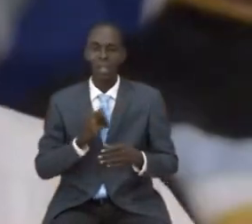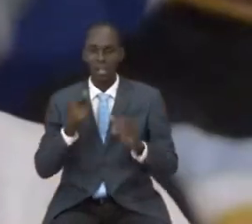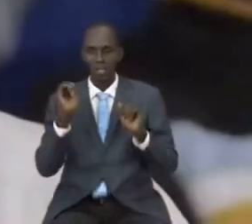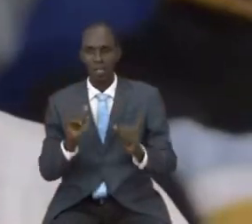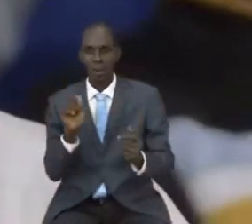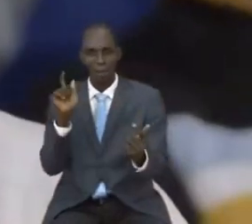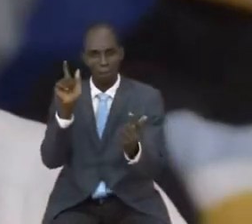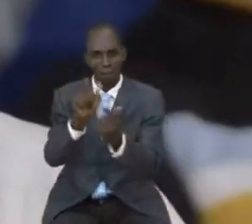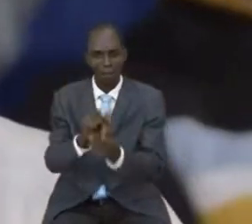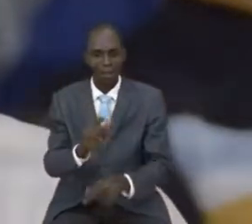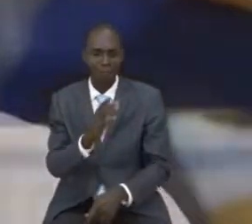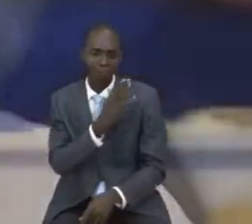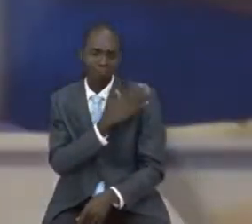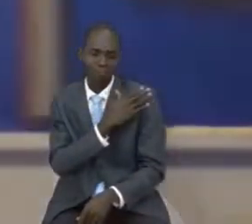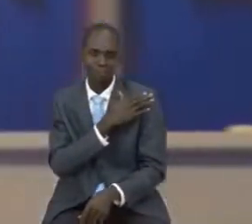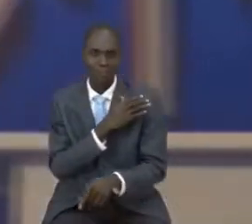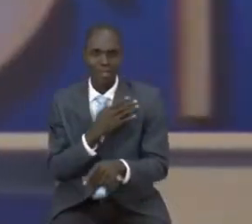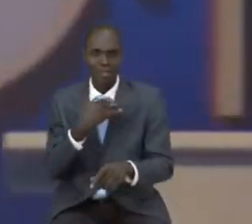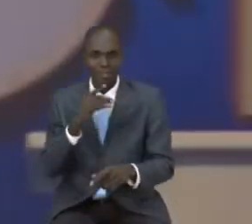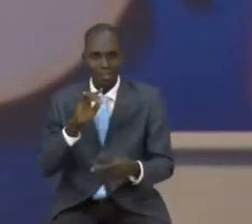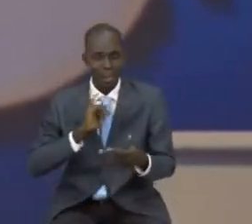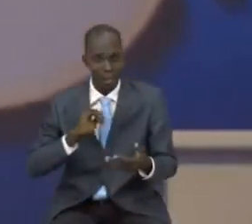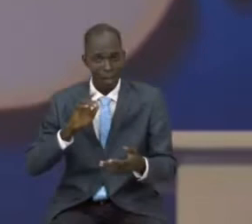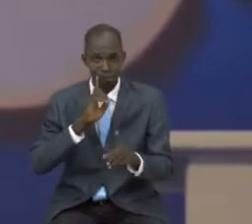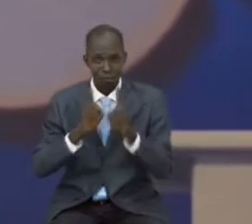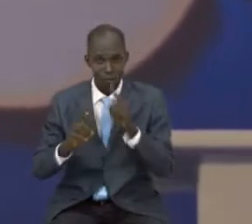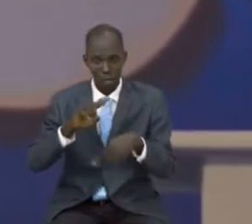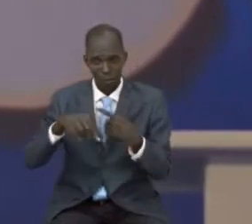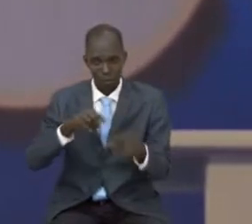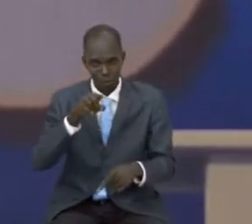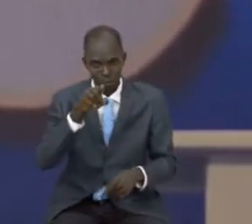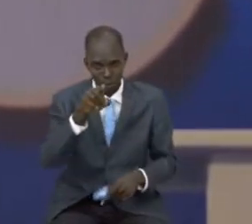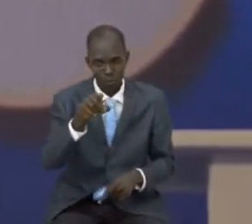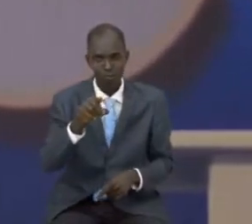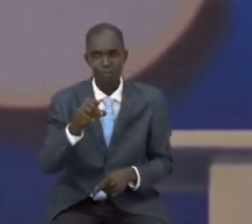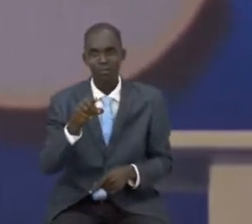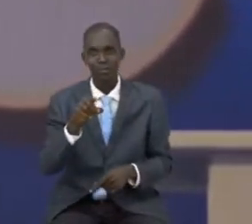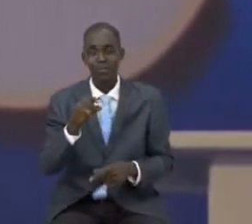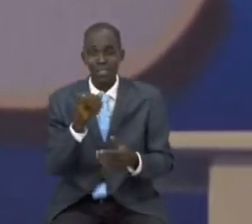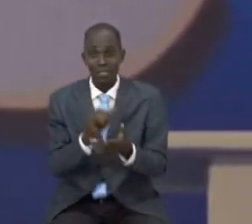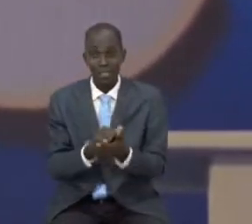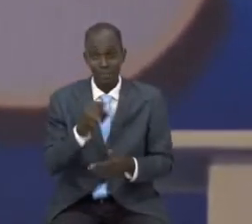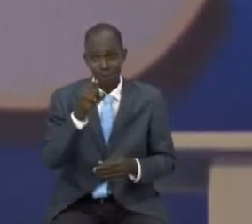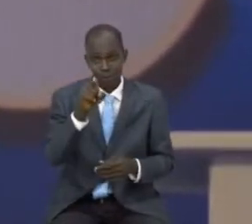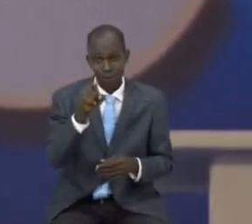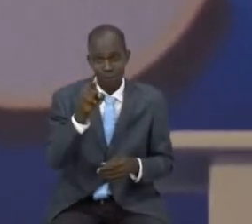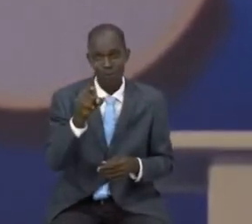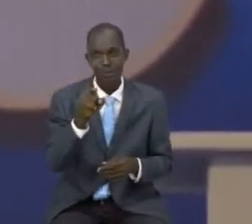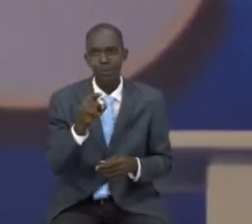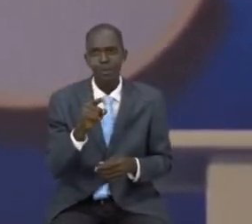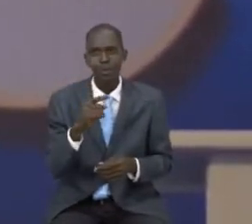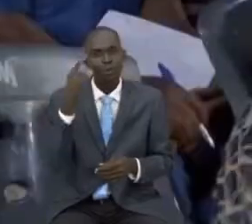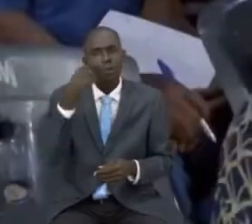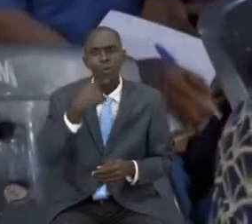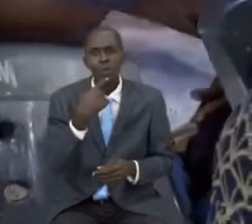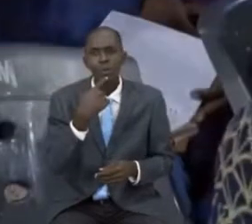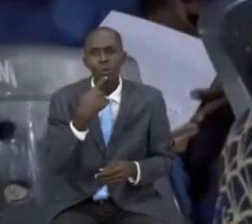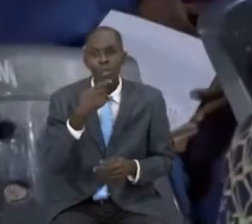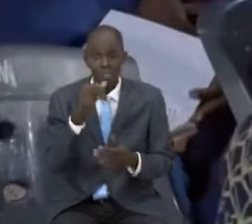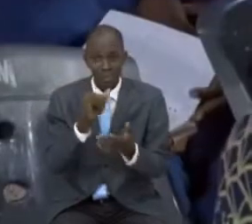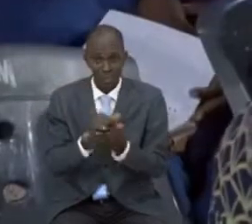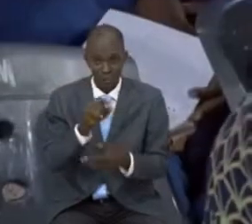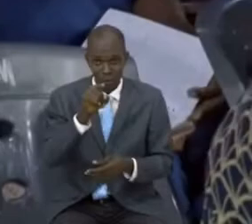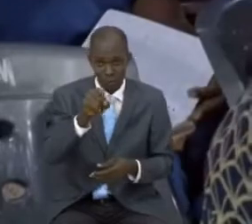tap you and say, I'm talking about you. That you, where are you? That